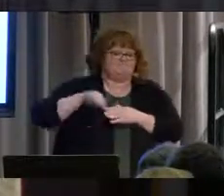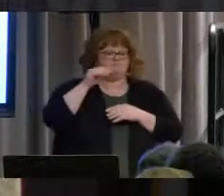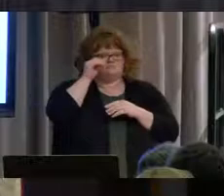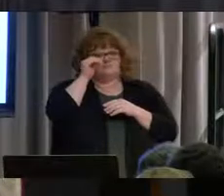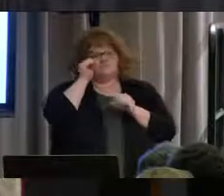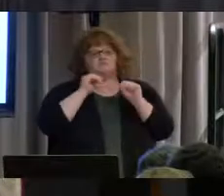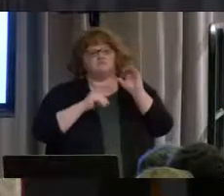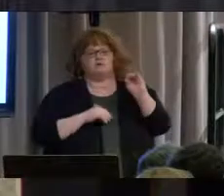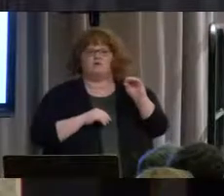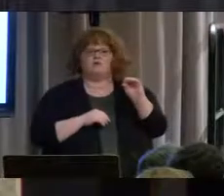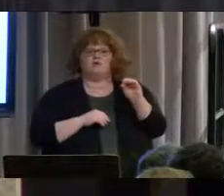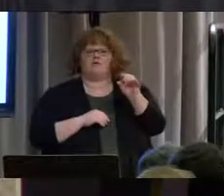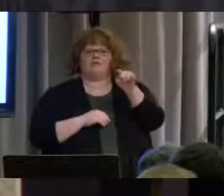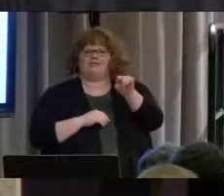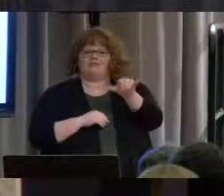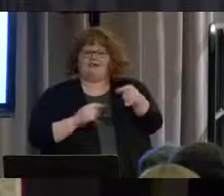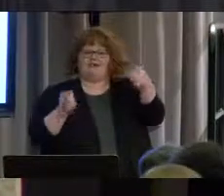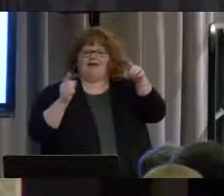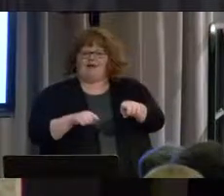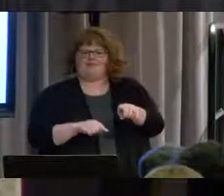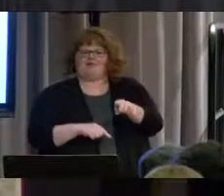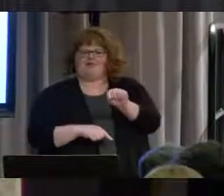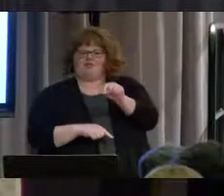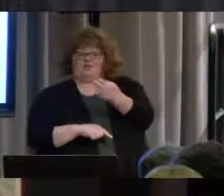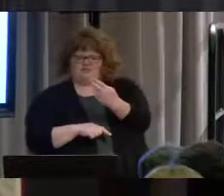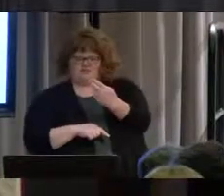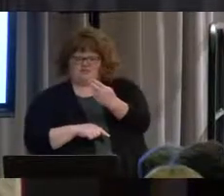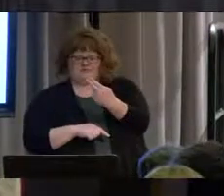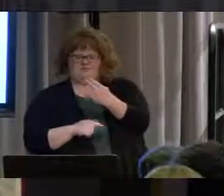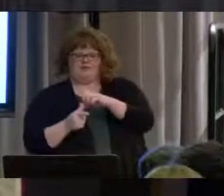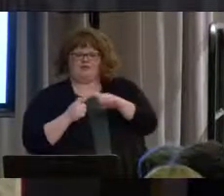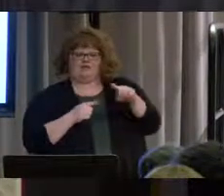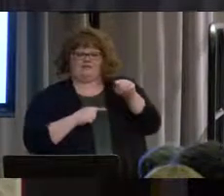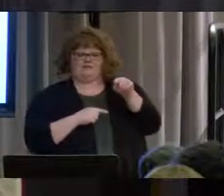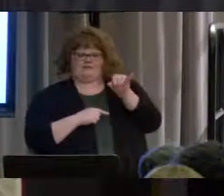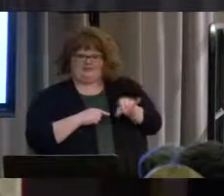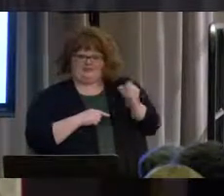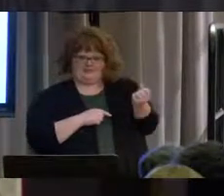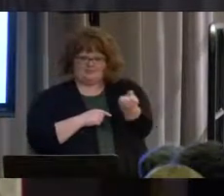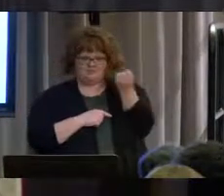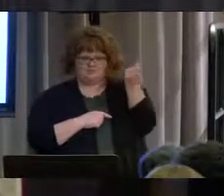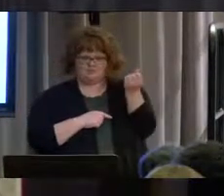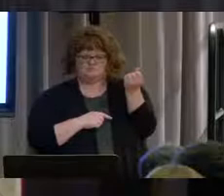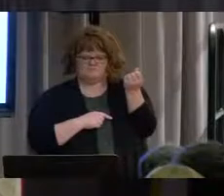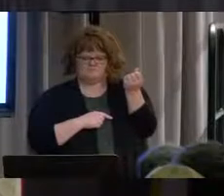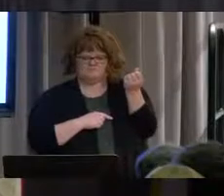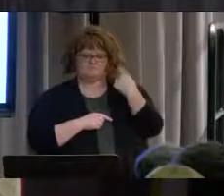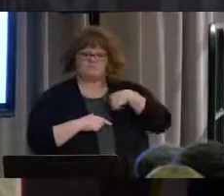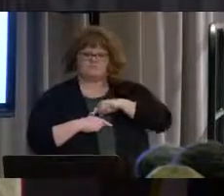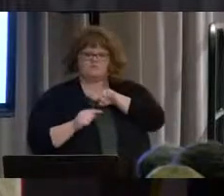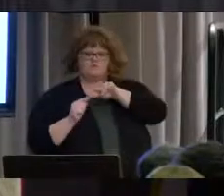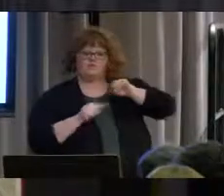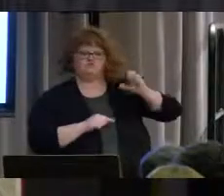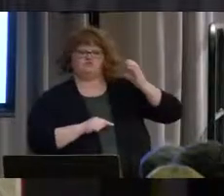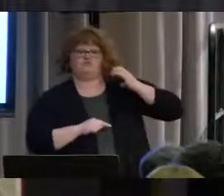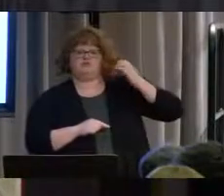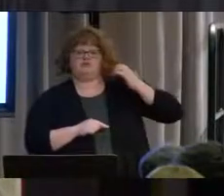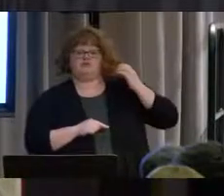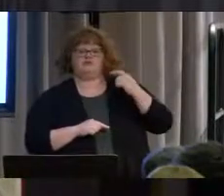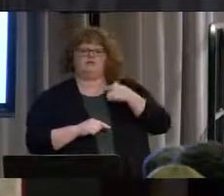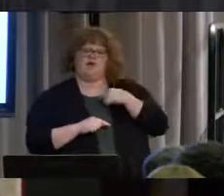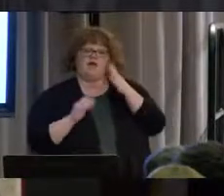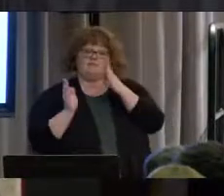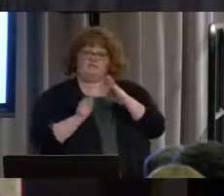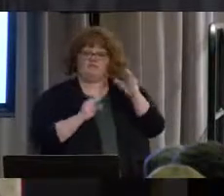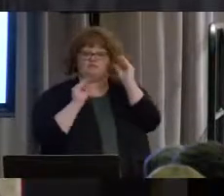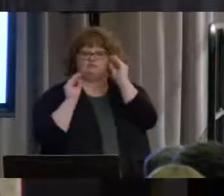I believe, a Thursday. And then on Saturday, we went to Charlottesville. I was going to teach a class